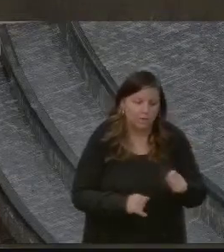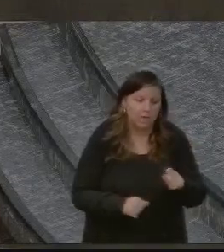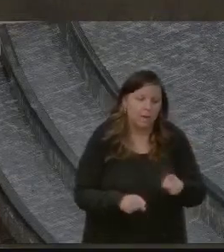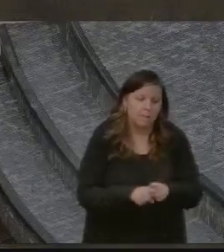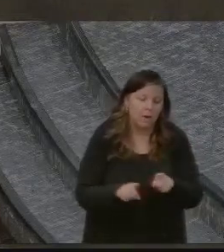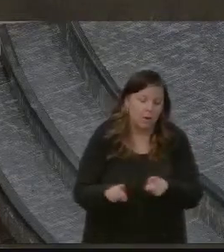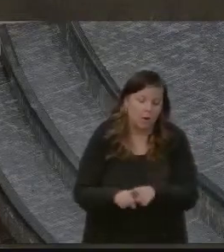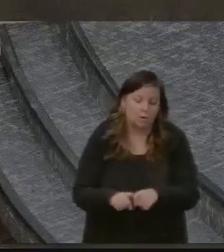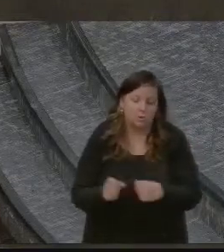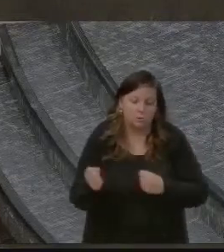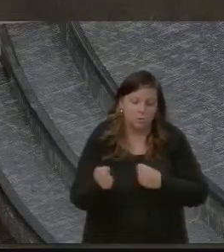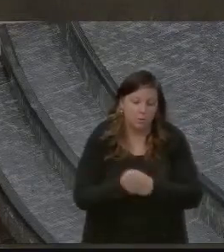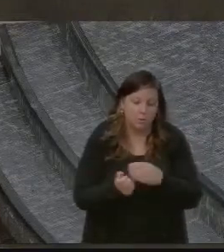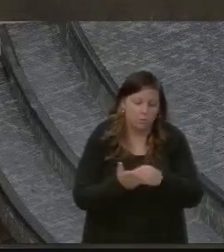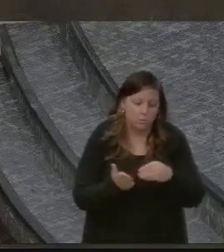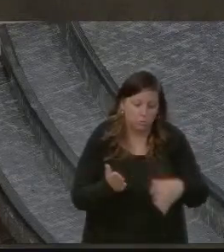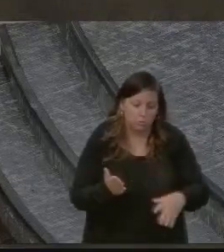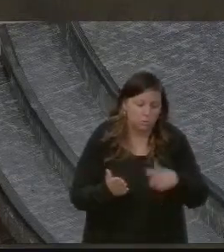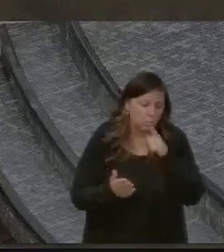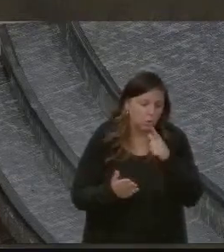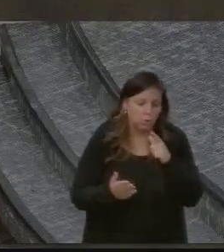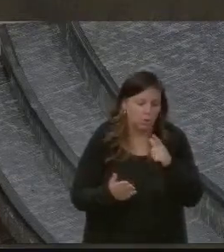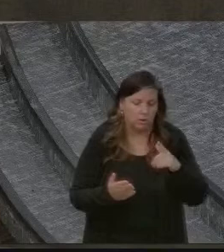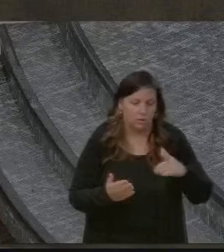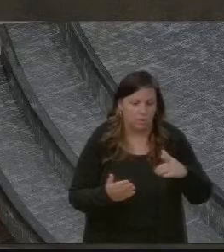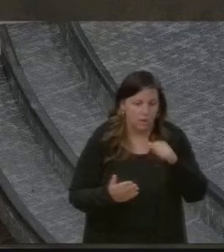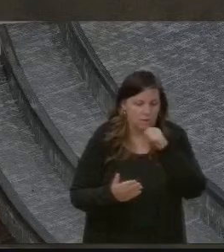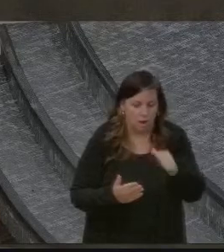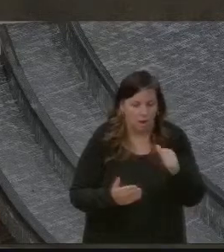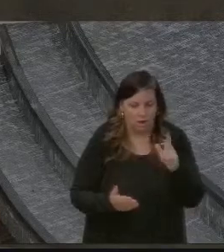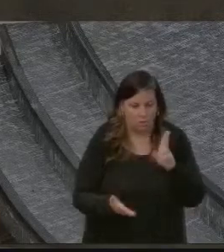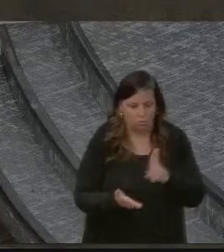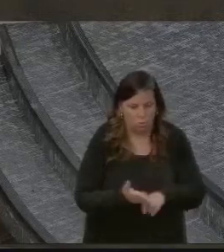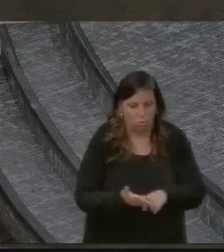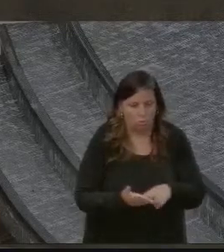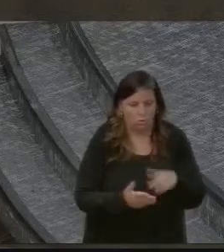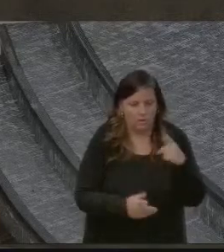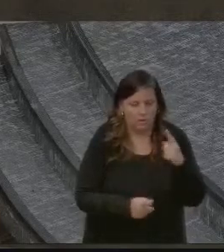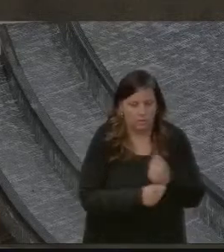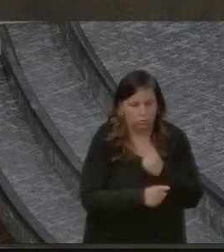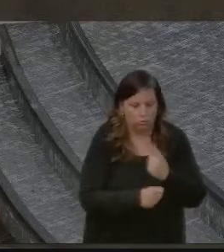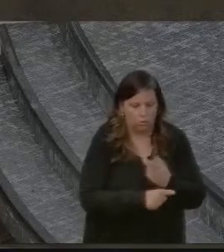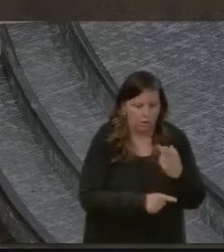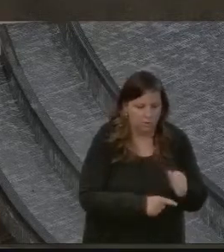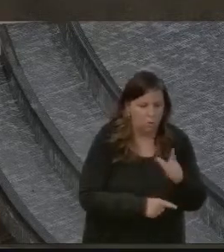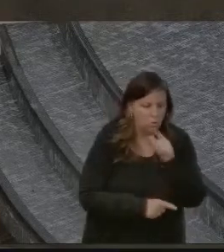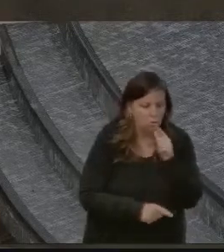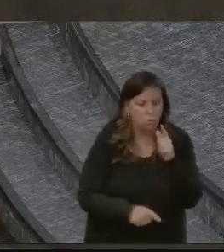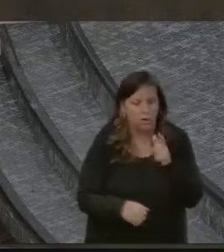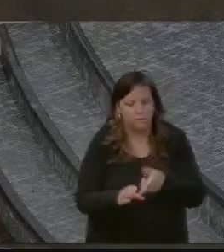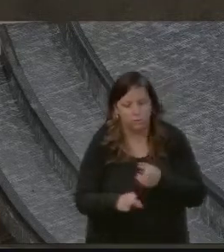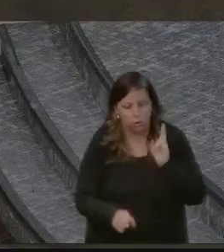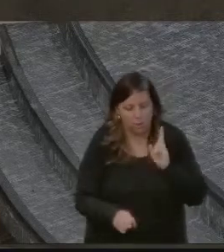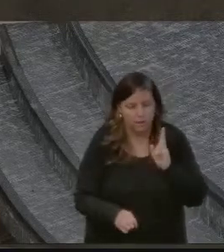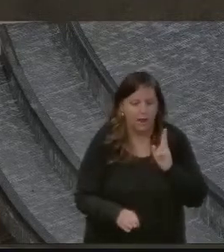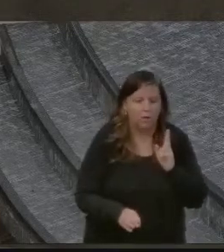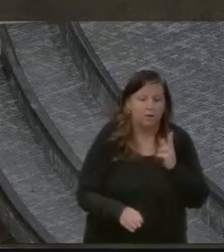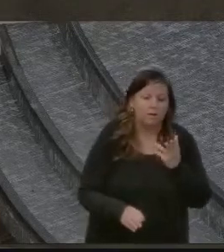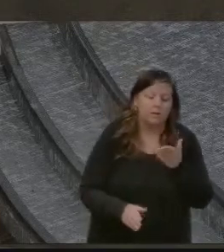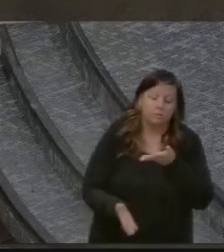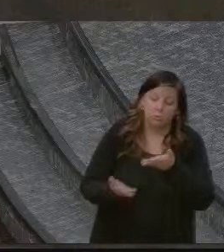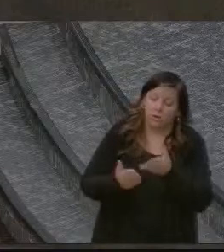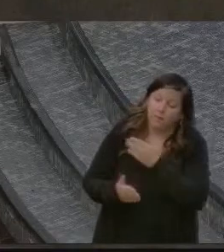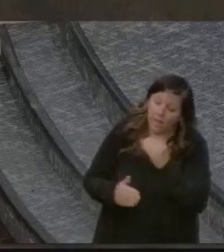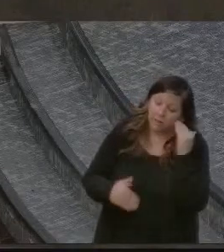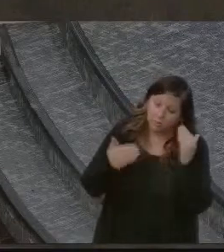are no longer enrolled in a traditional high school and have dropped out, and serves as a way for students and adults. I mean, we have